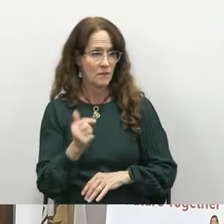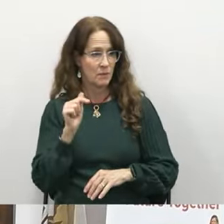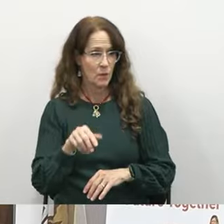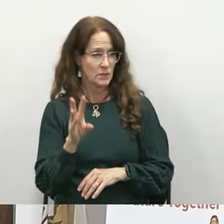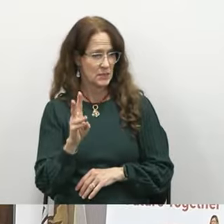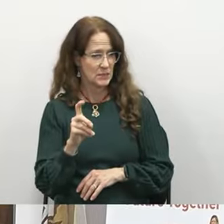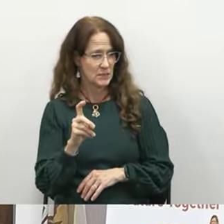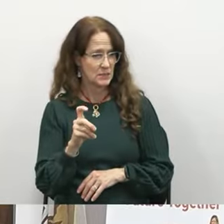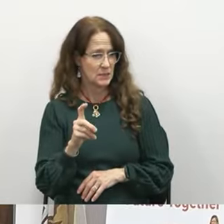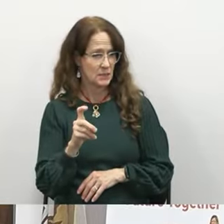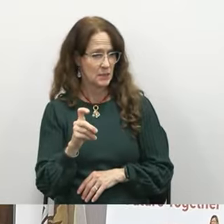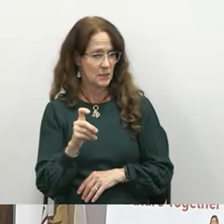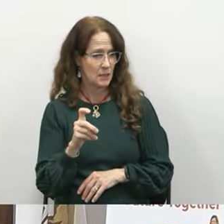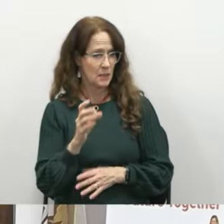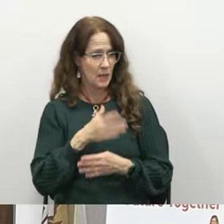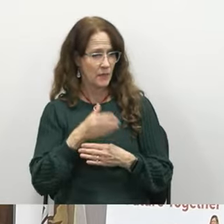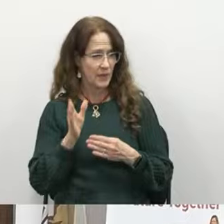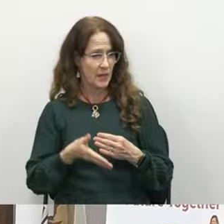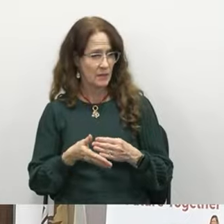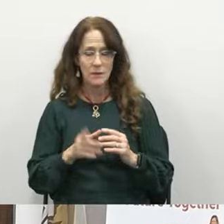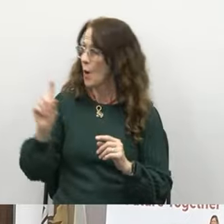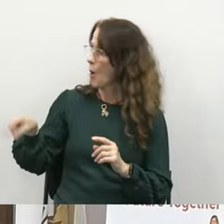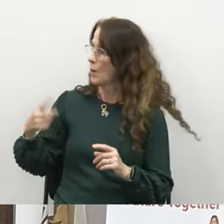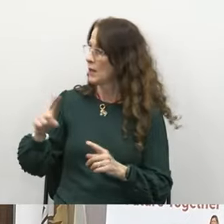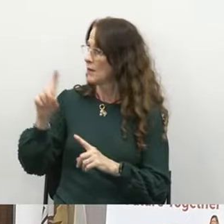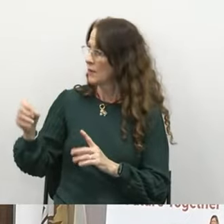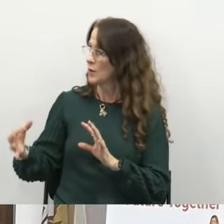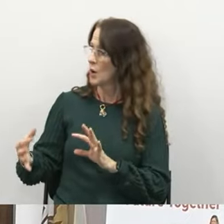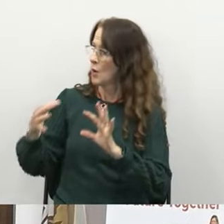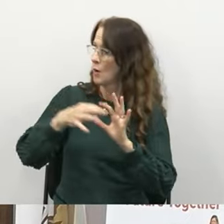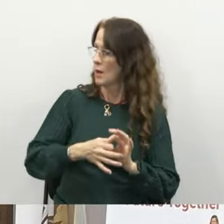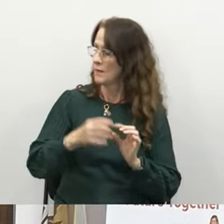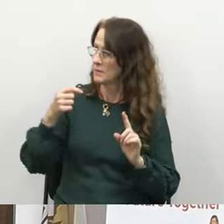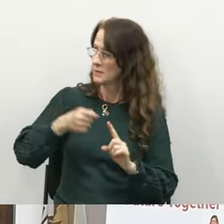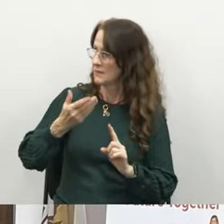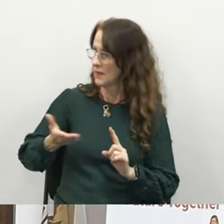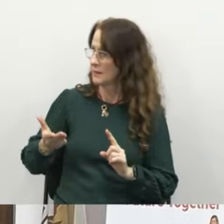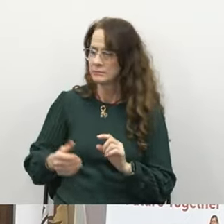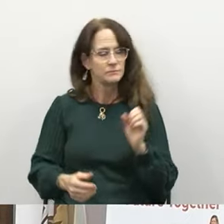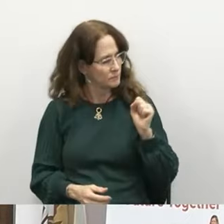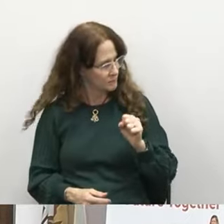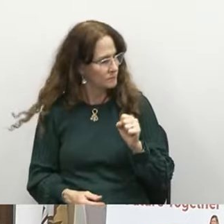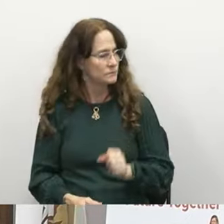15.6 at the end? Only if the questions relate to that specific item. Yes.